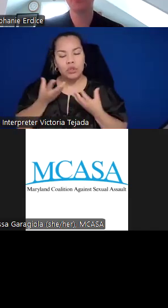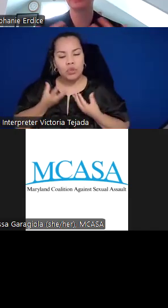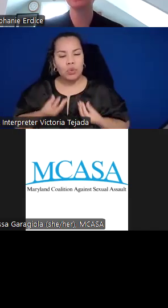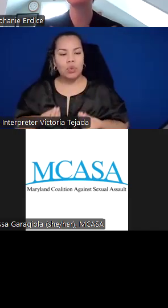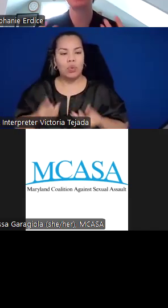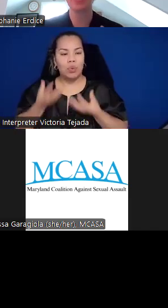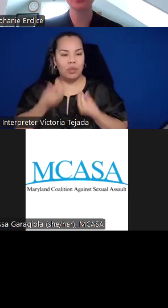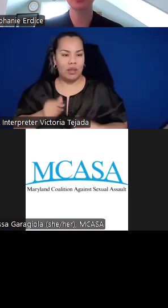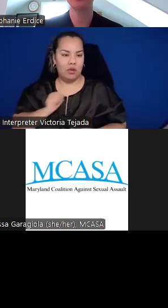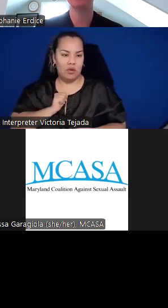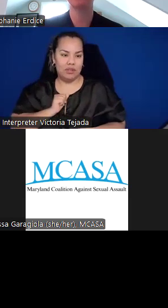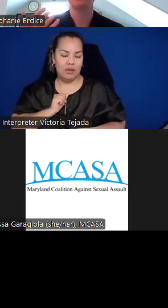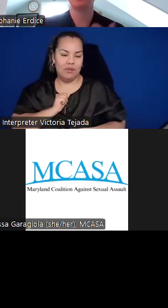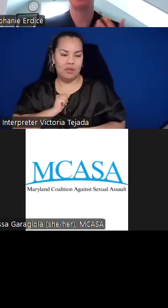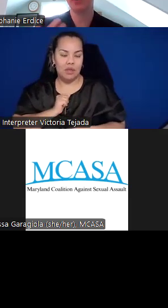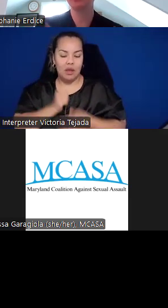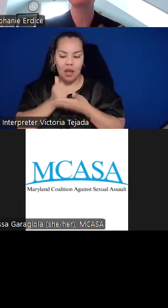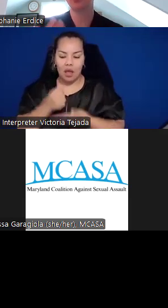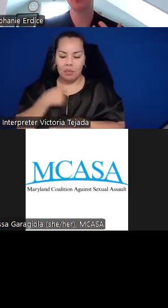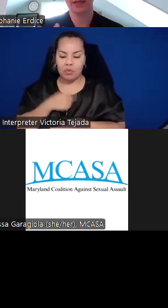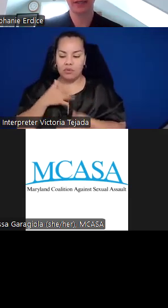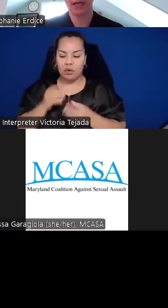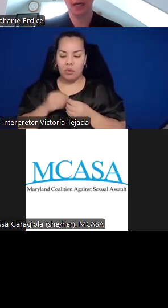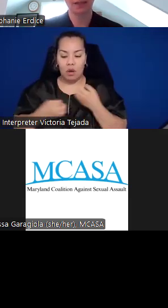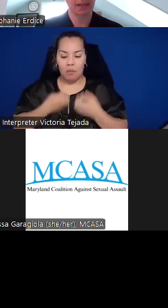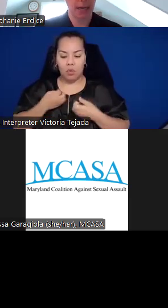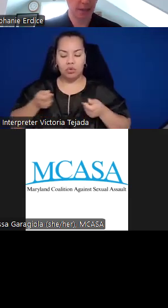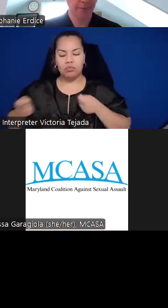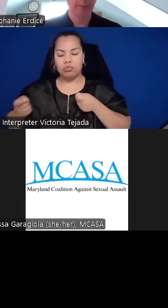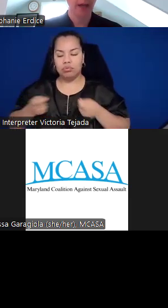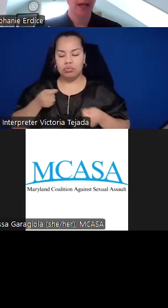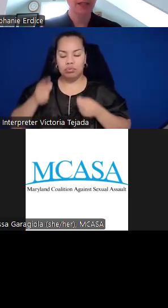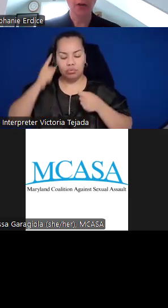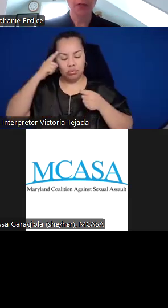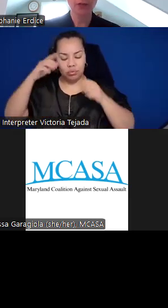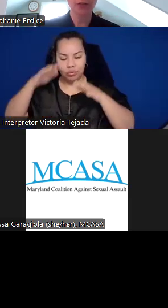us and bringing us back to an emotional regulated state.